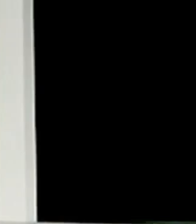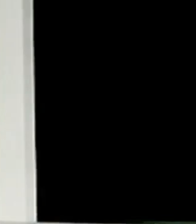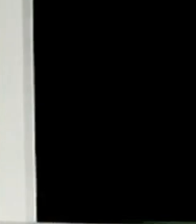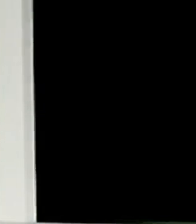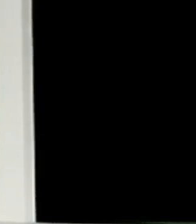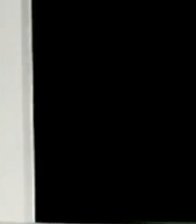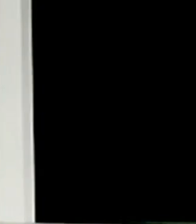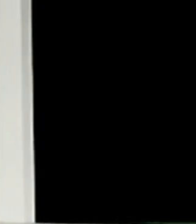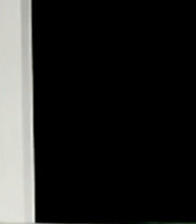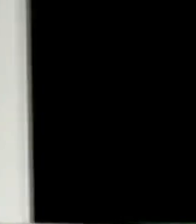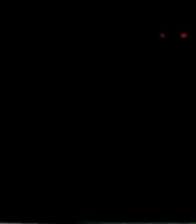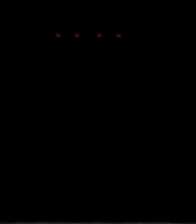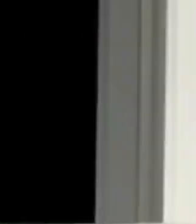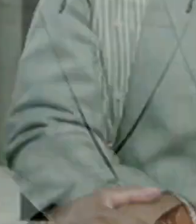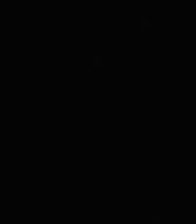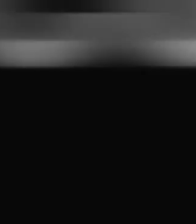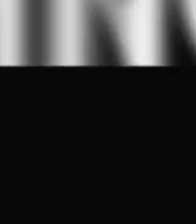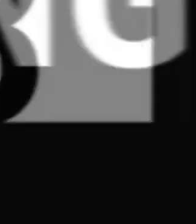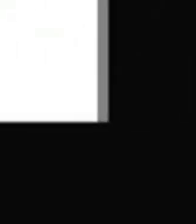zizimele azimamkhethe.